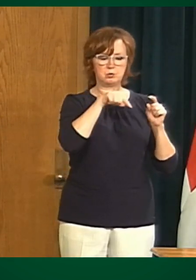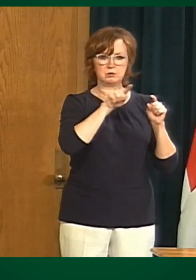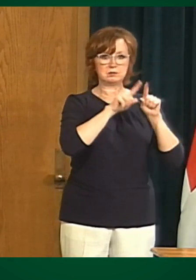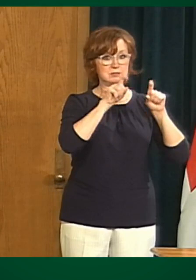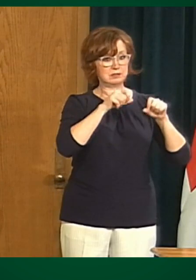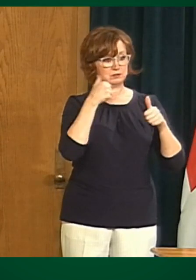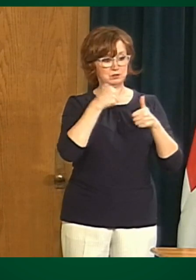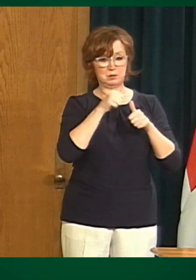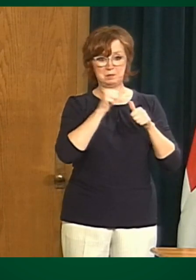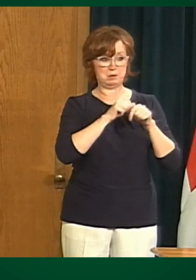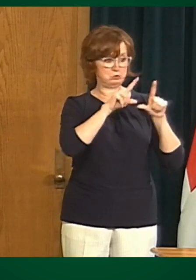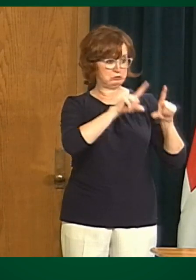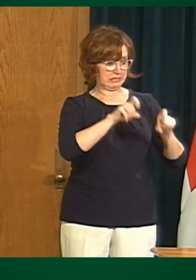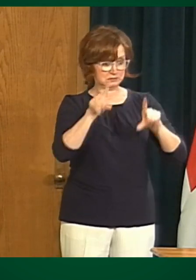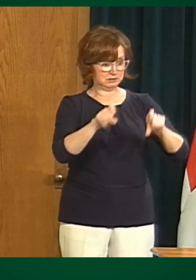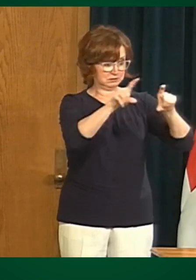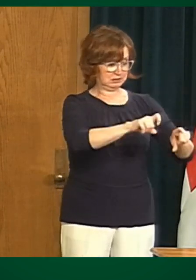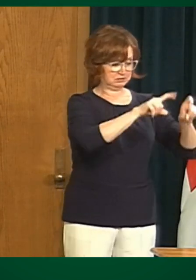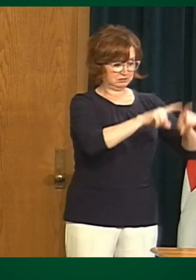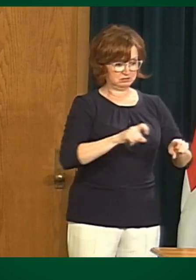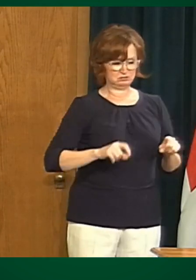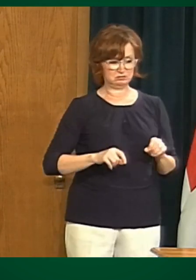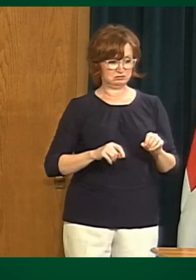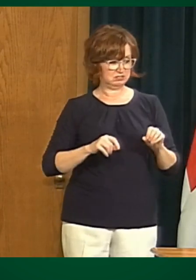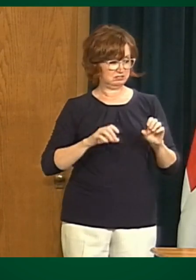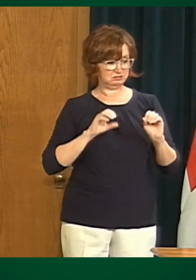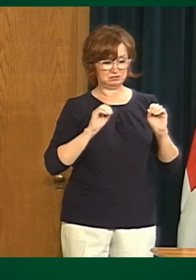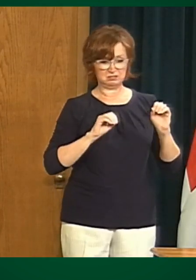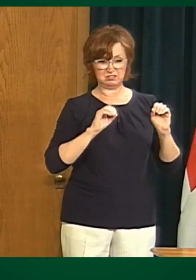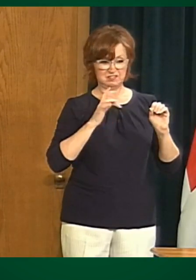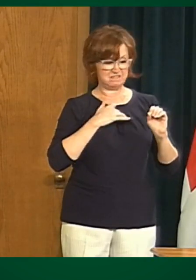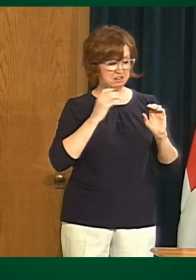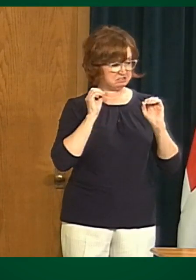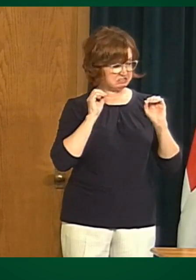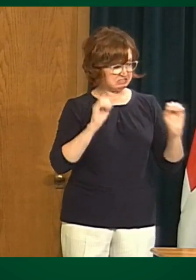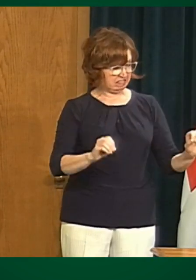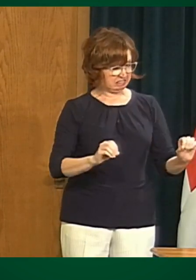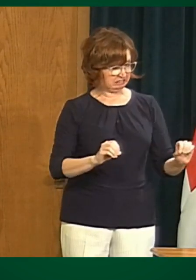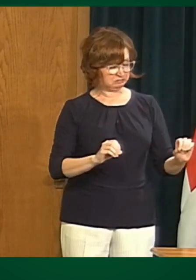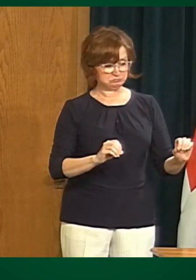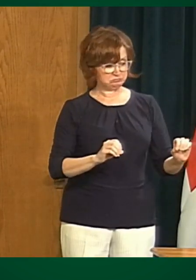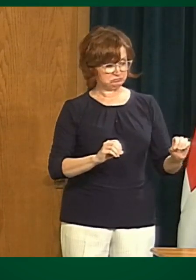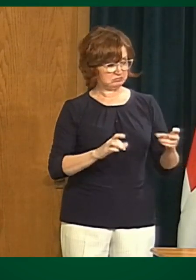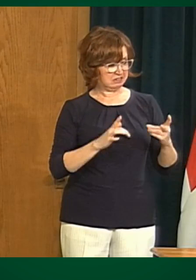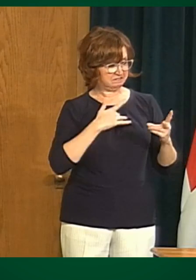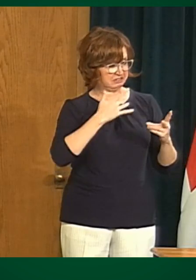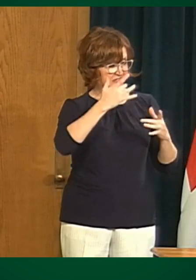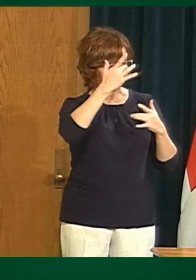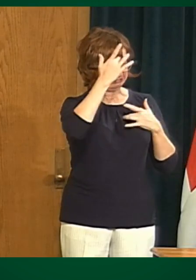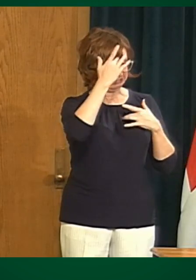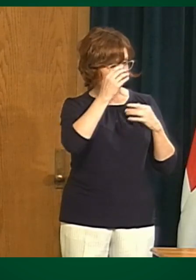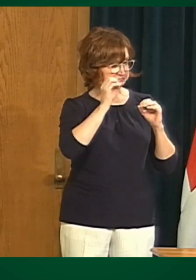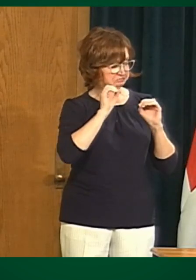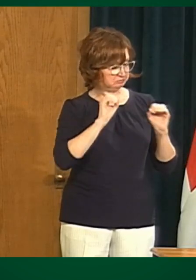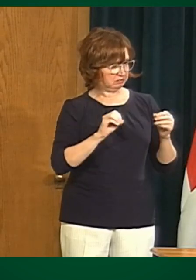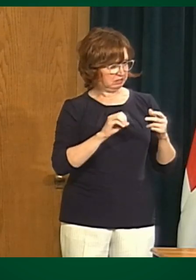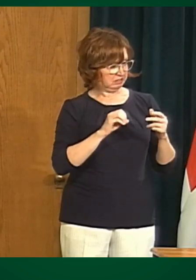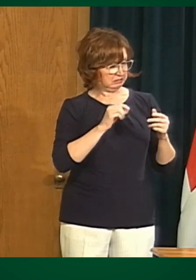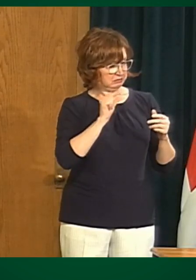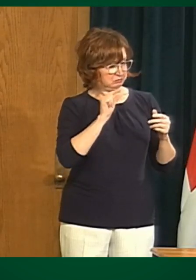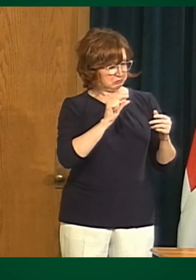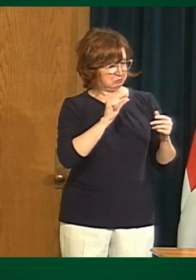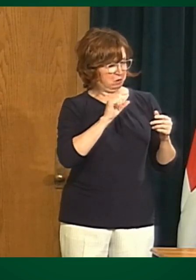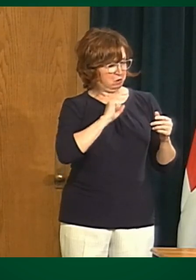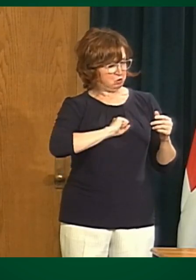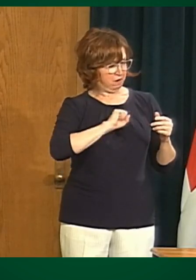mild symptoms that would not themselves have come forward for testing. So by doing aggressive testing, the case numbers rise quickly, but that's really a good thing